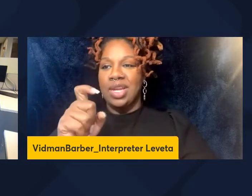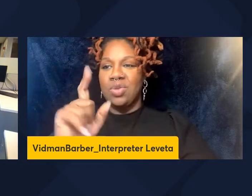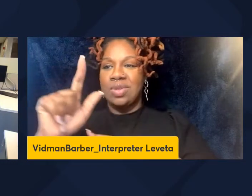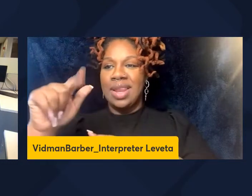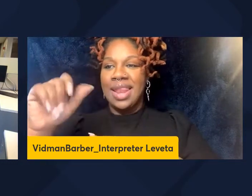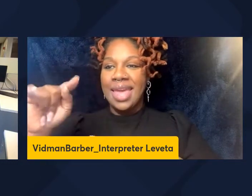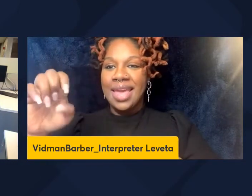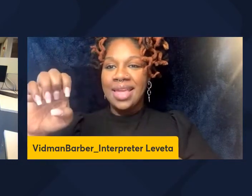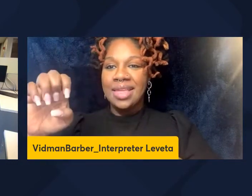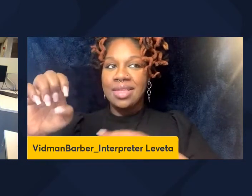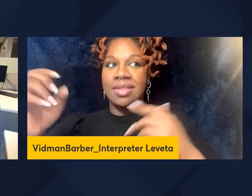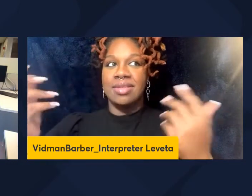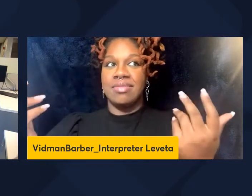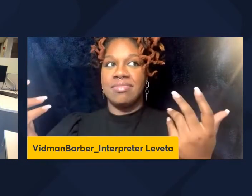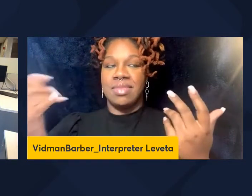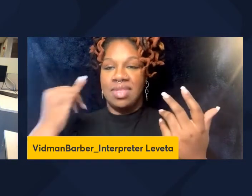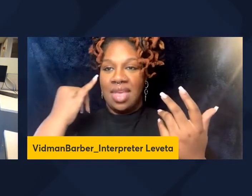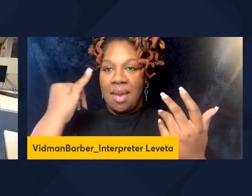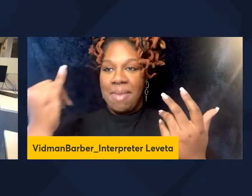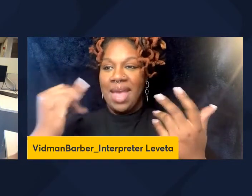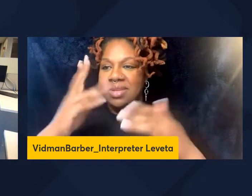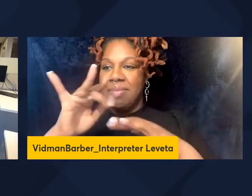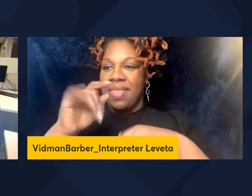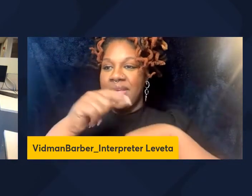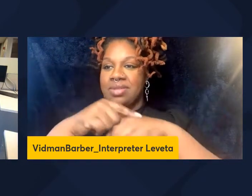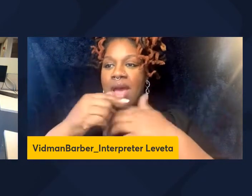in the mid to late stages of disease, which means they're not